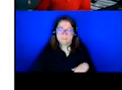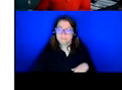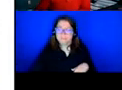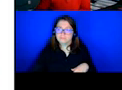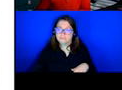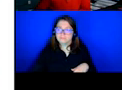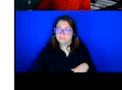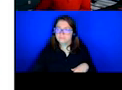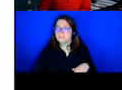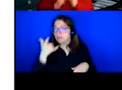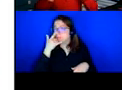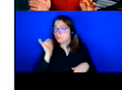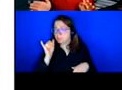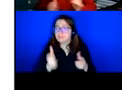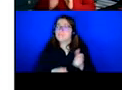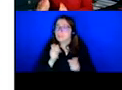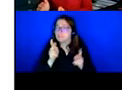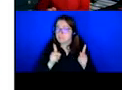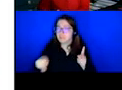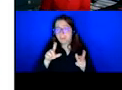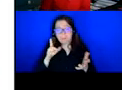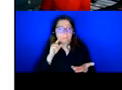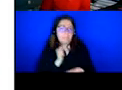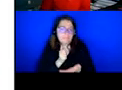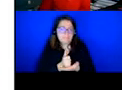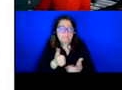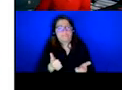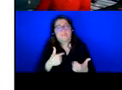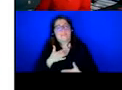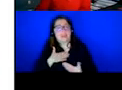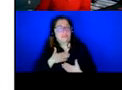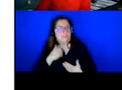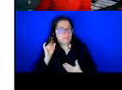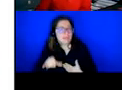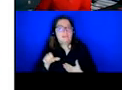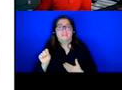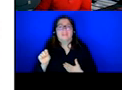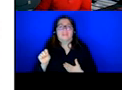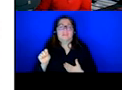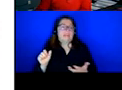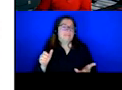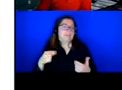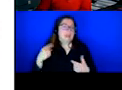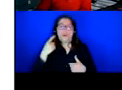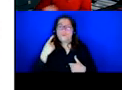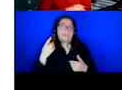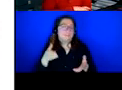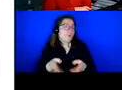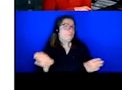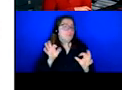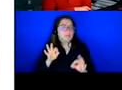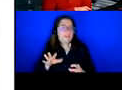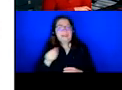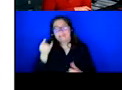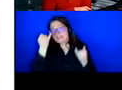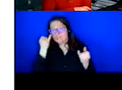overwhelmingly everyone agreed this was helpful. I'm glad. I just want to make sure that as well. I mean, I'm always open to feedback and ideas. So if you